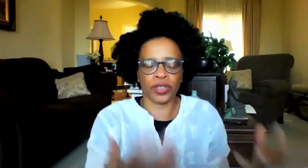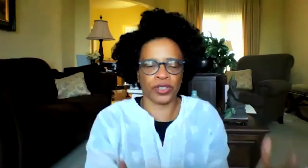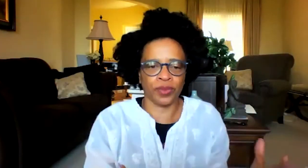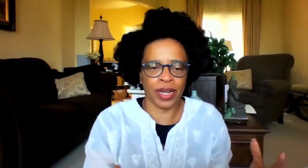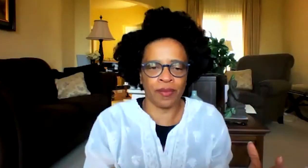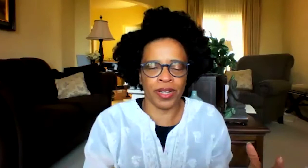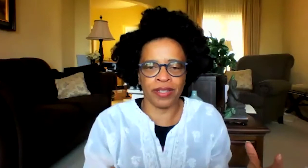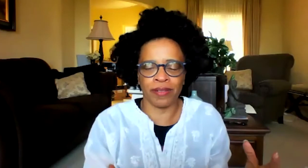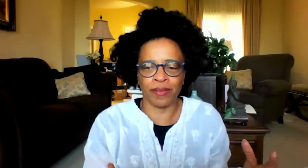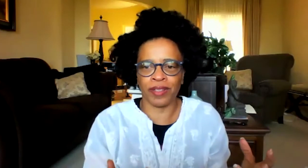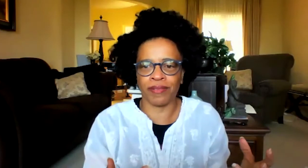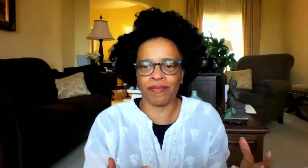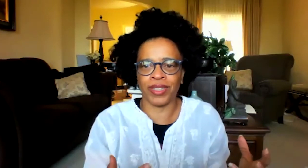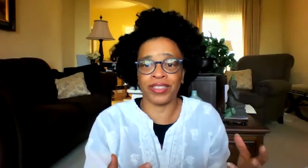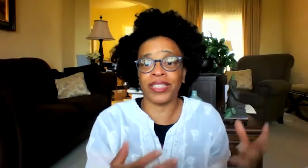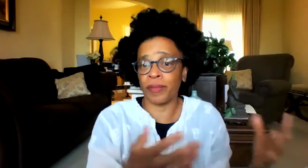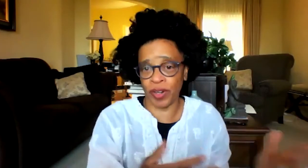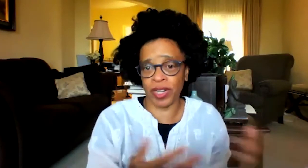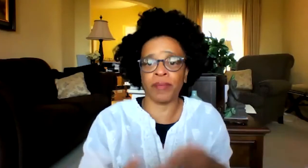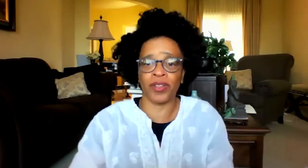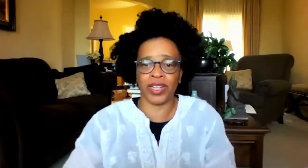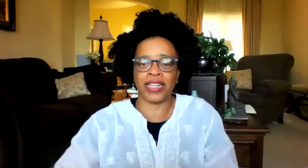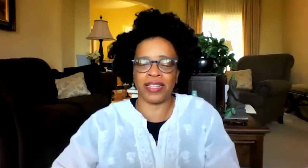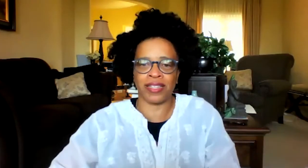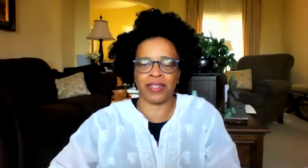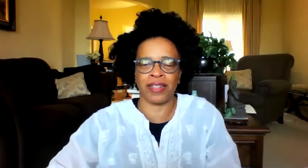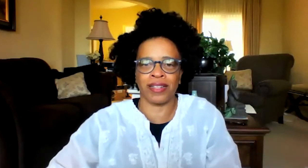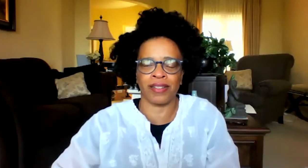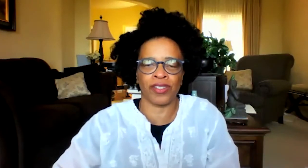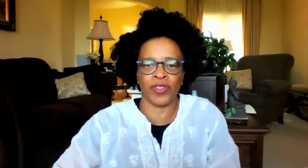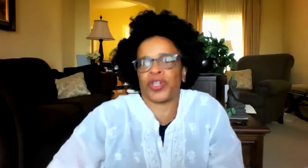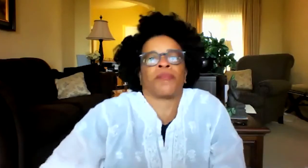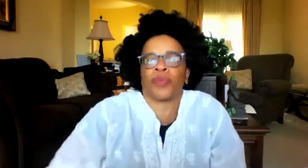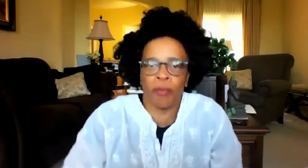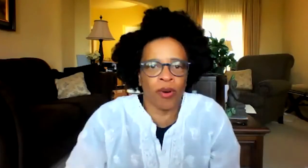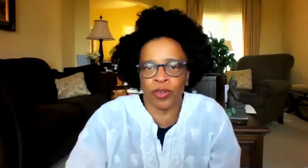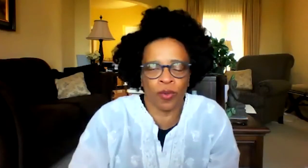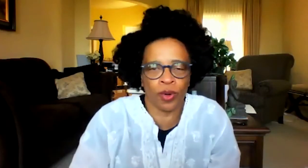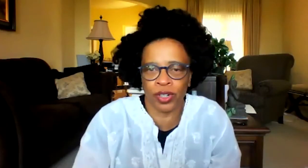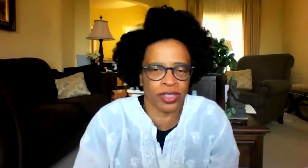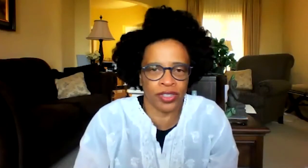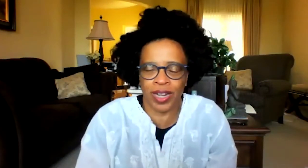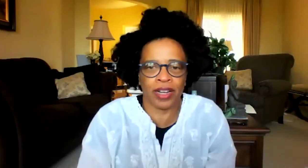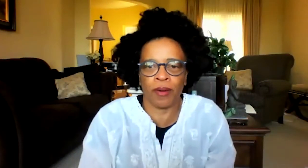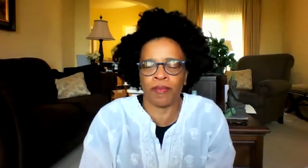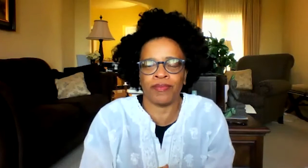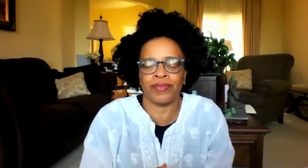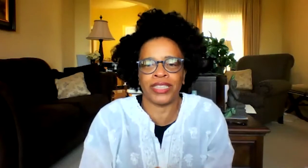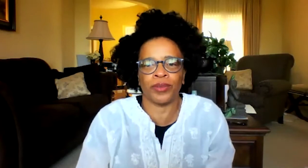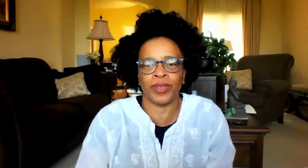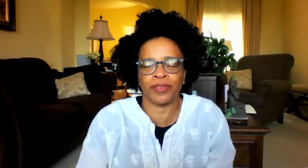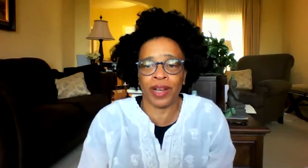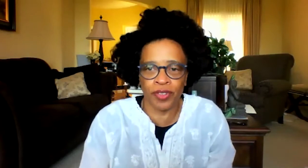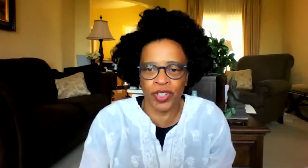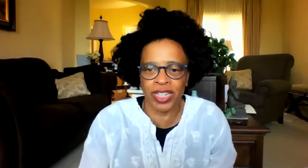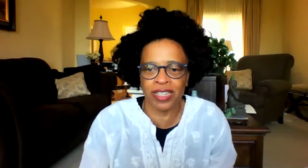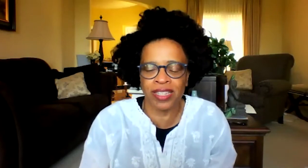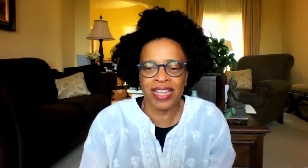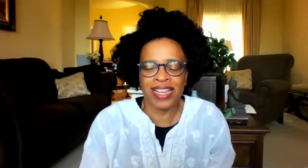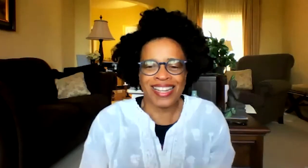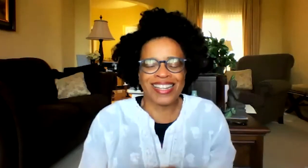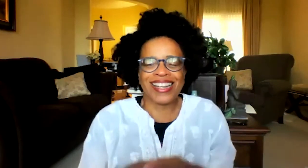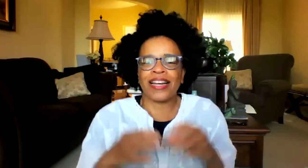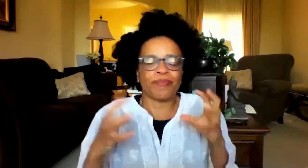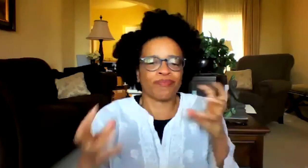I've worked with immigrant communities and done pro bono work to try to help deal with